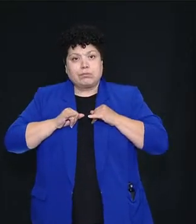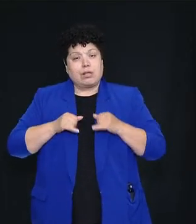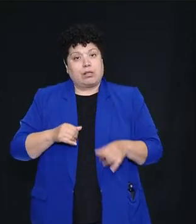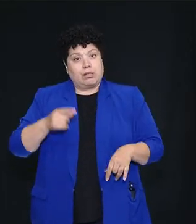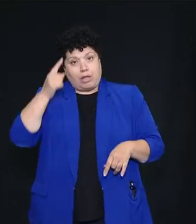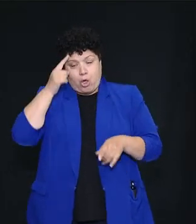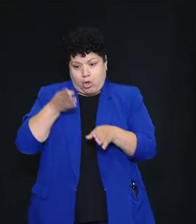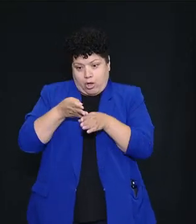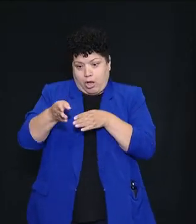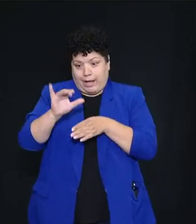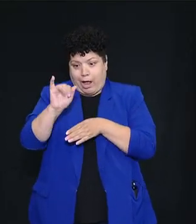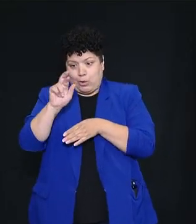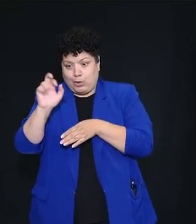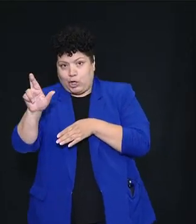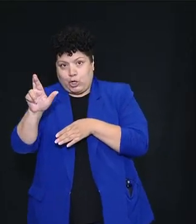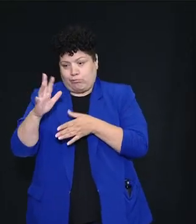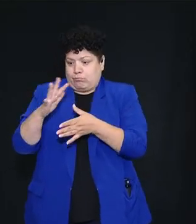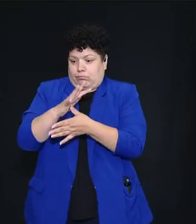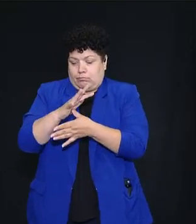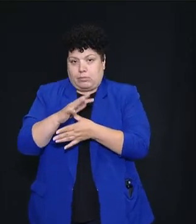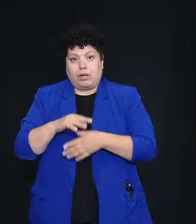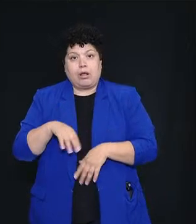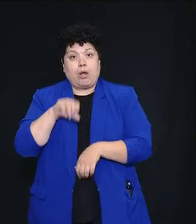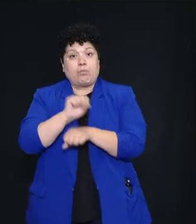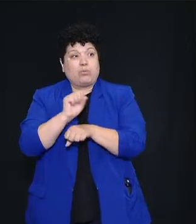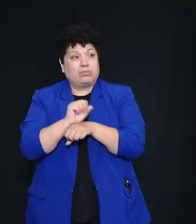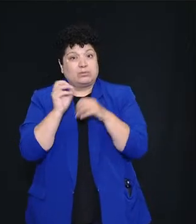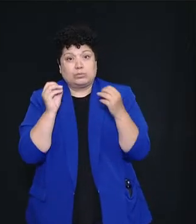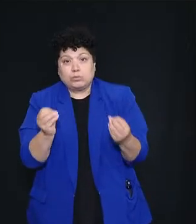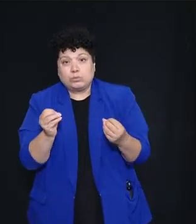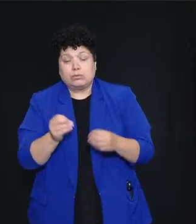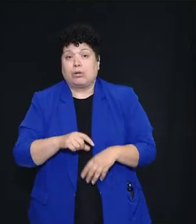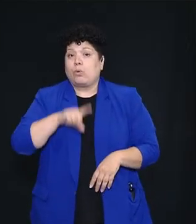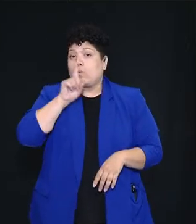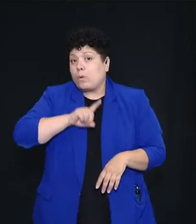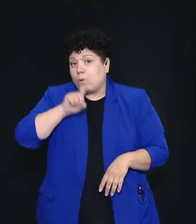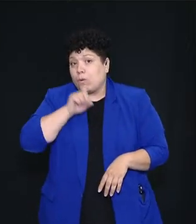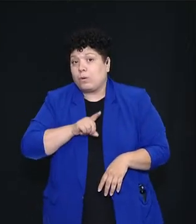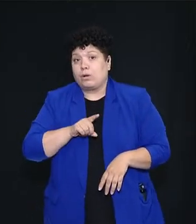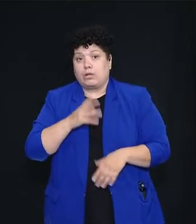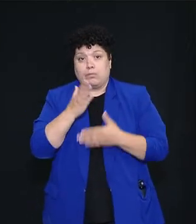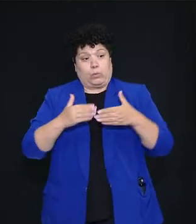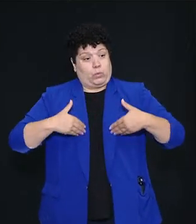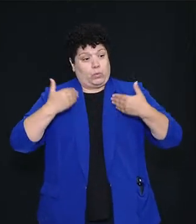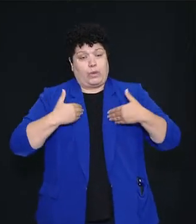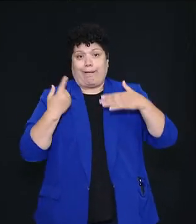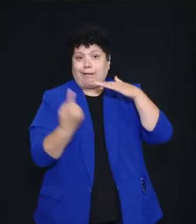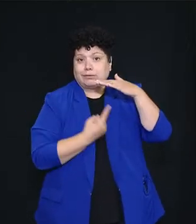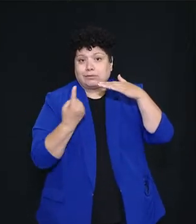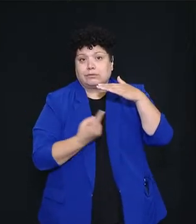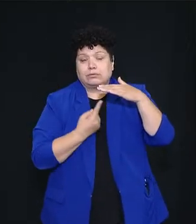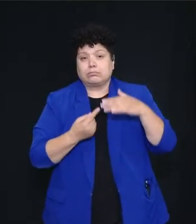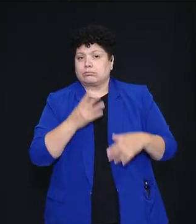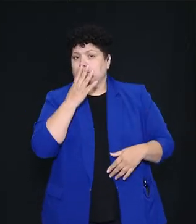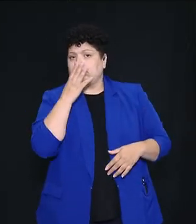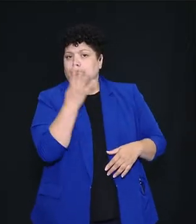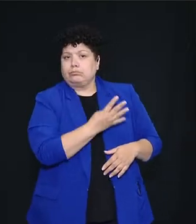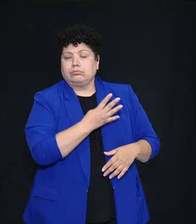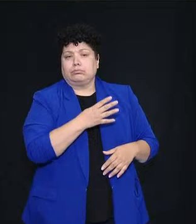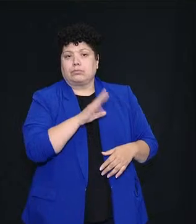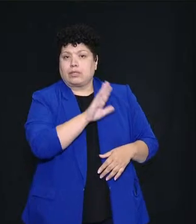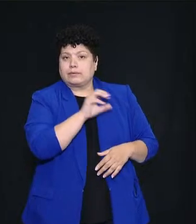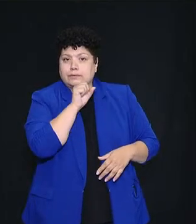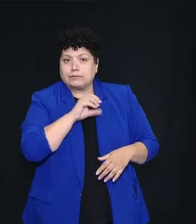careerism, unemployment, the loneliness and isolation of young people, the abandonment of the elderly and the